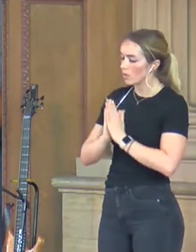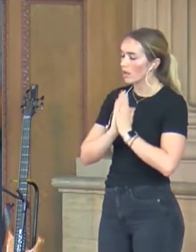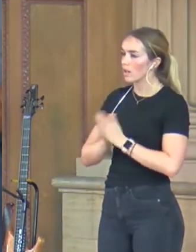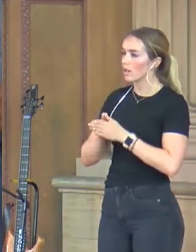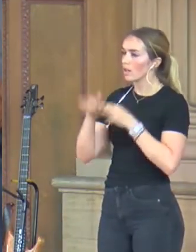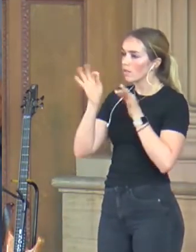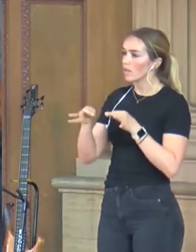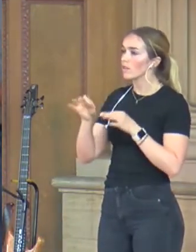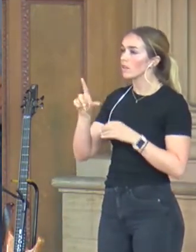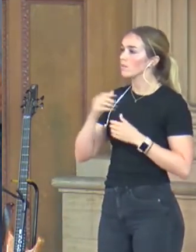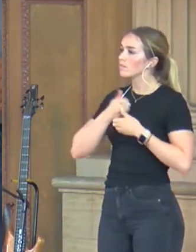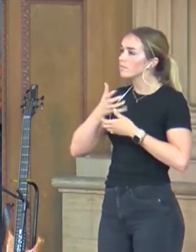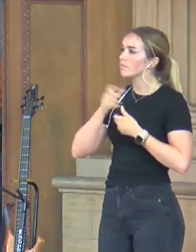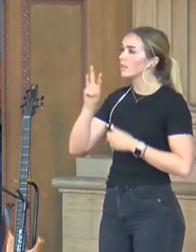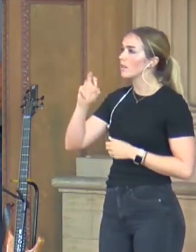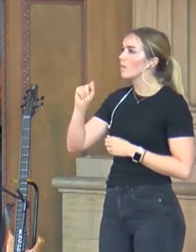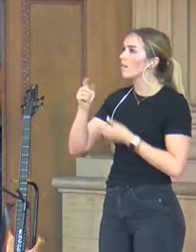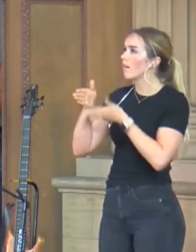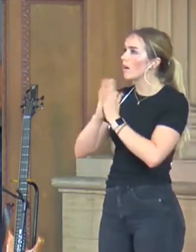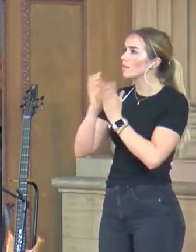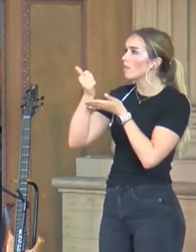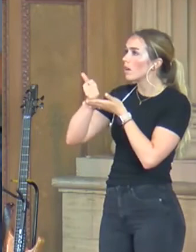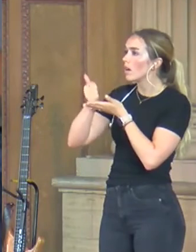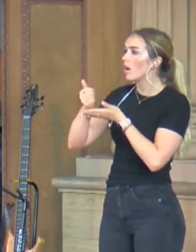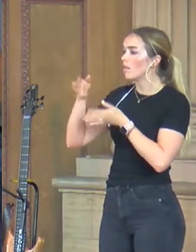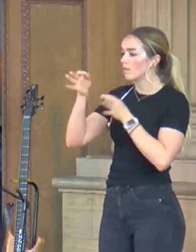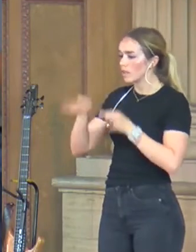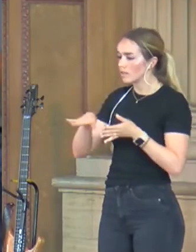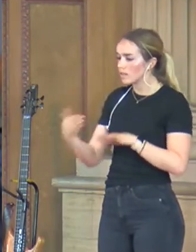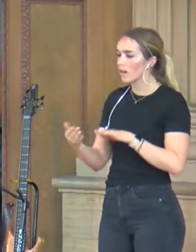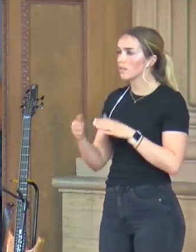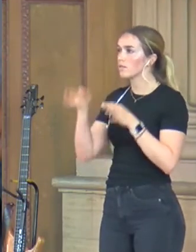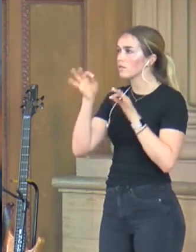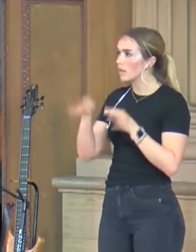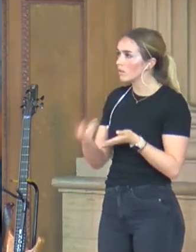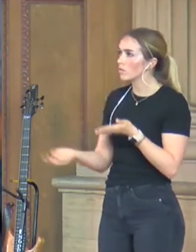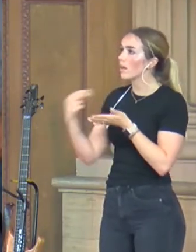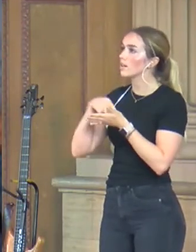lamenting faithfully dying faithfully rising